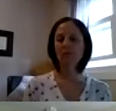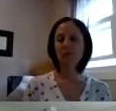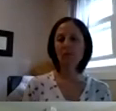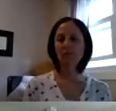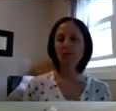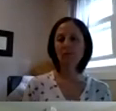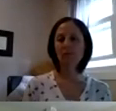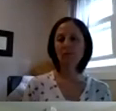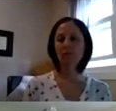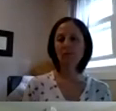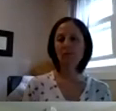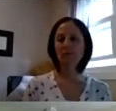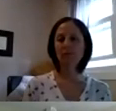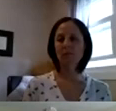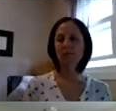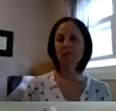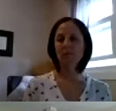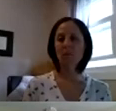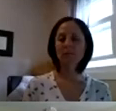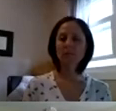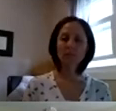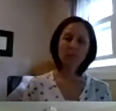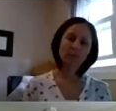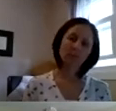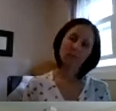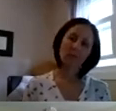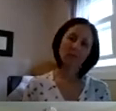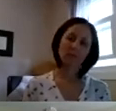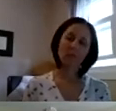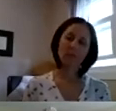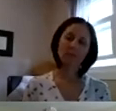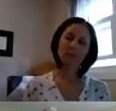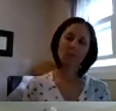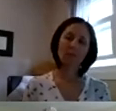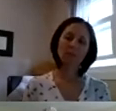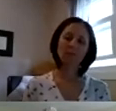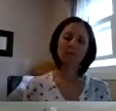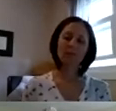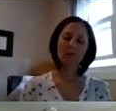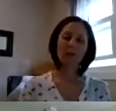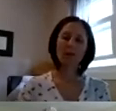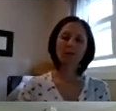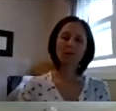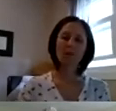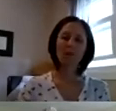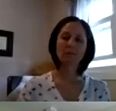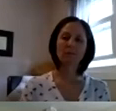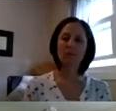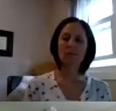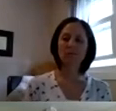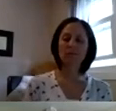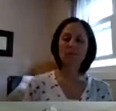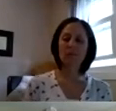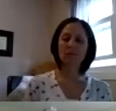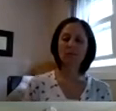You can reach out to us with your additional questions at any time, and if you're free today at 3:00 Central, join us for our own water cooler series